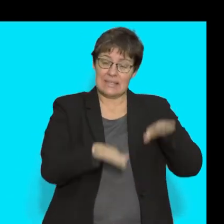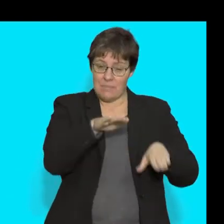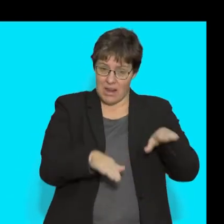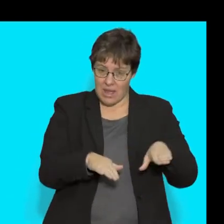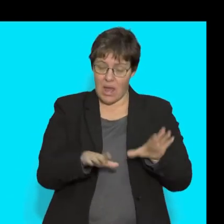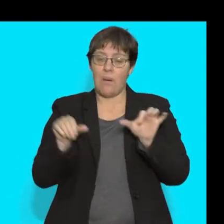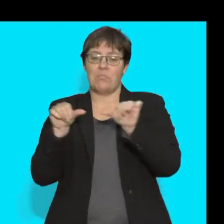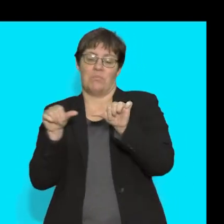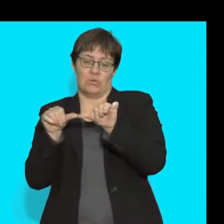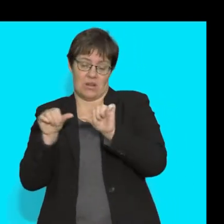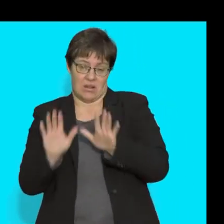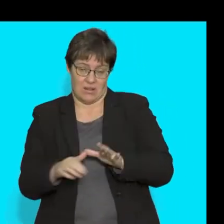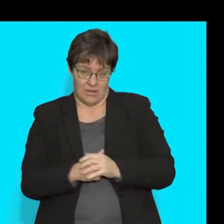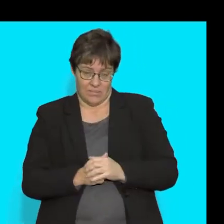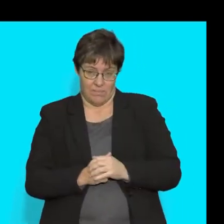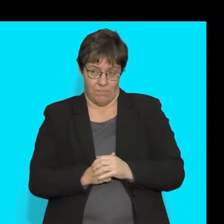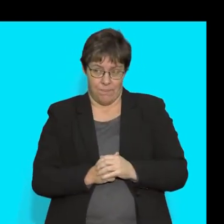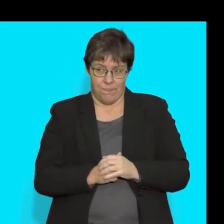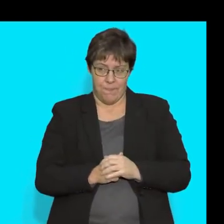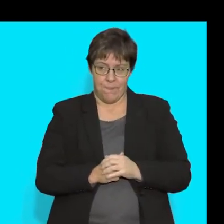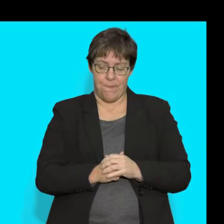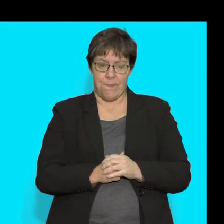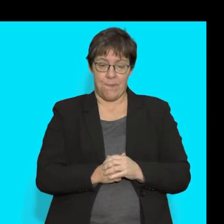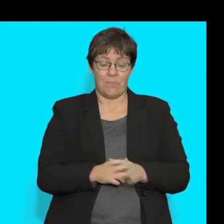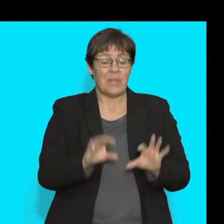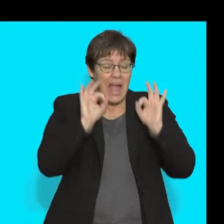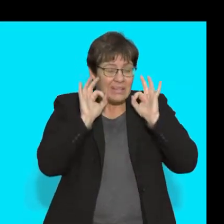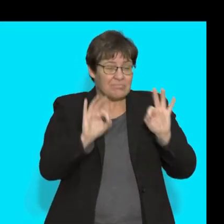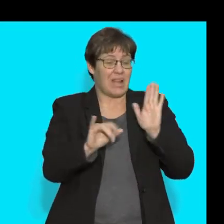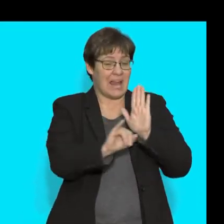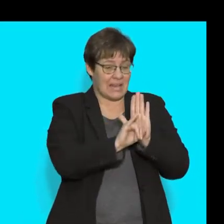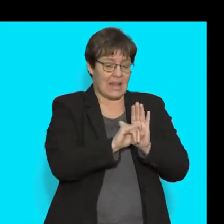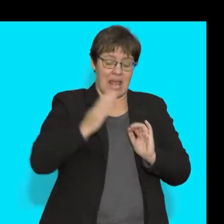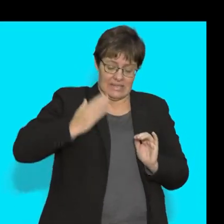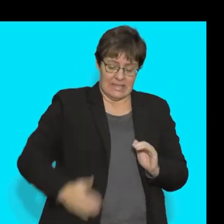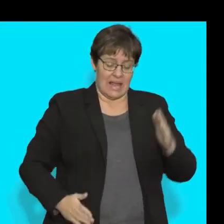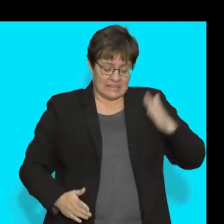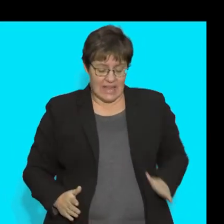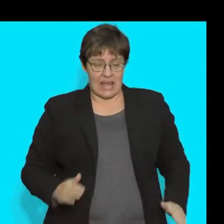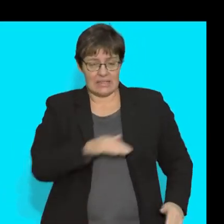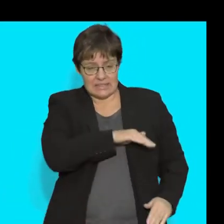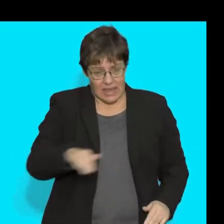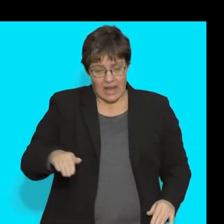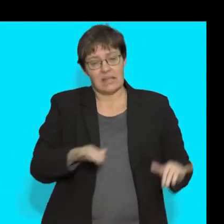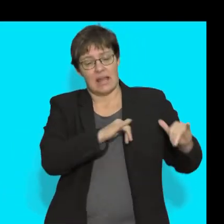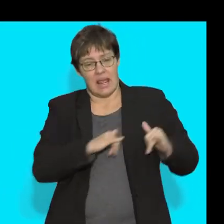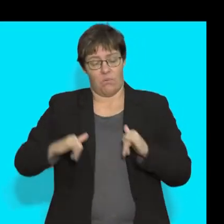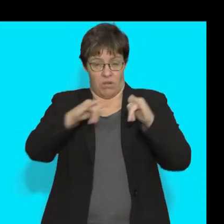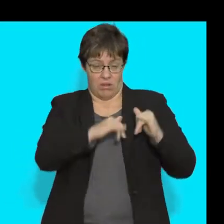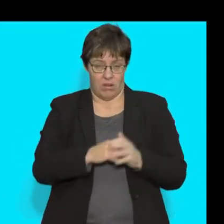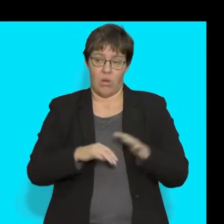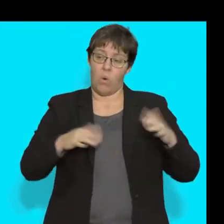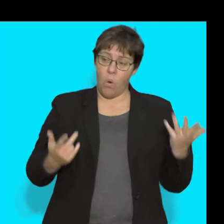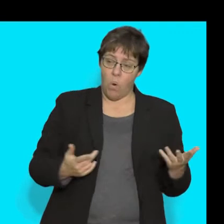Similar, proportional. So for things to be identical, all sides must be equal, or